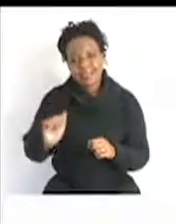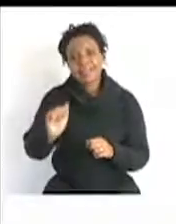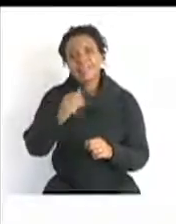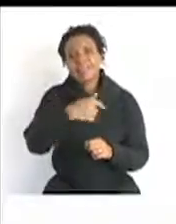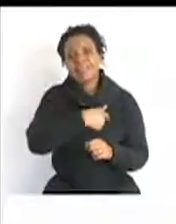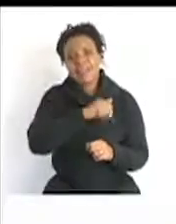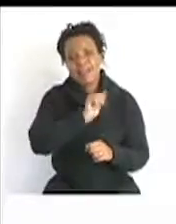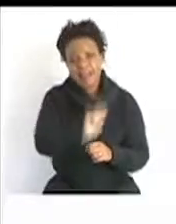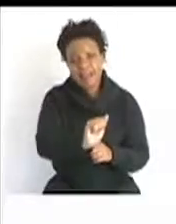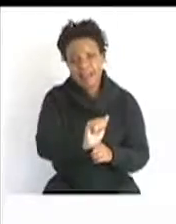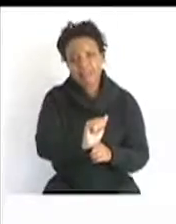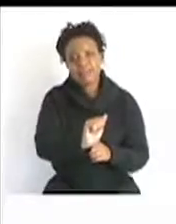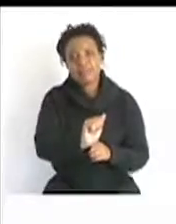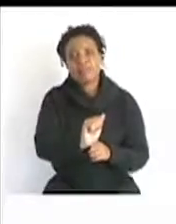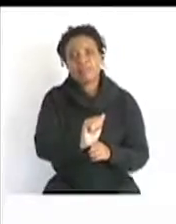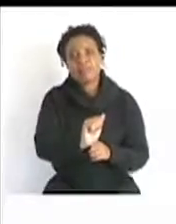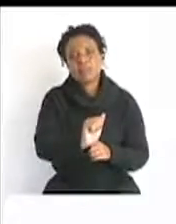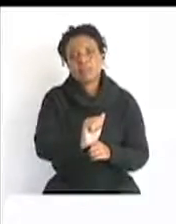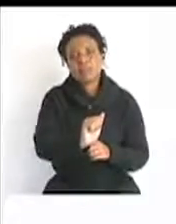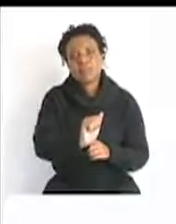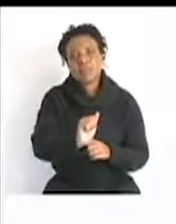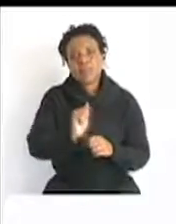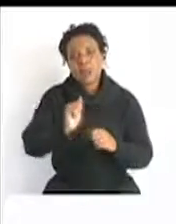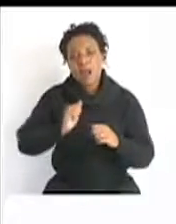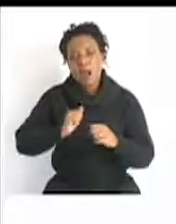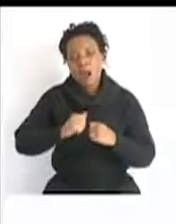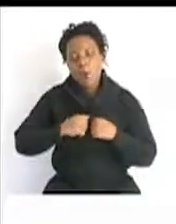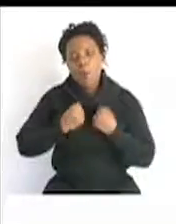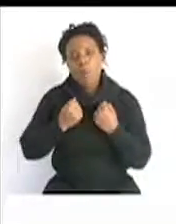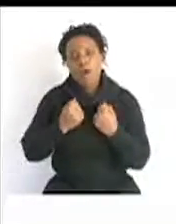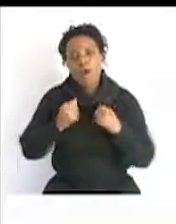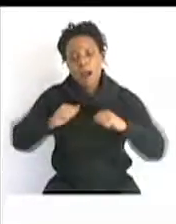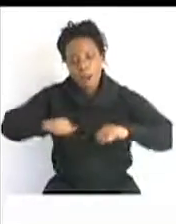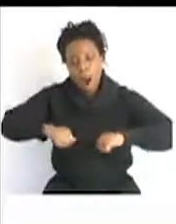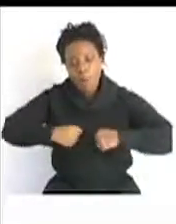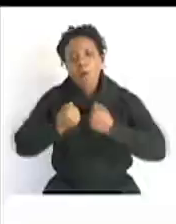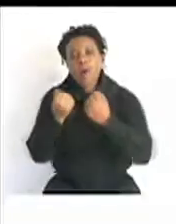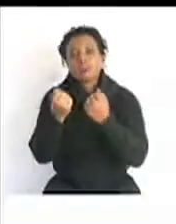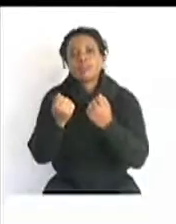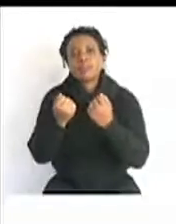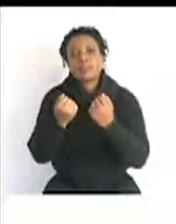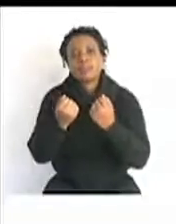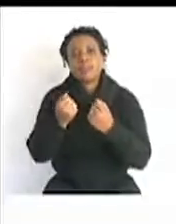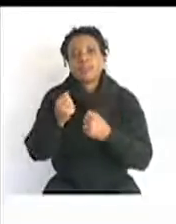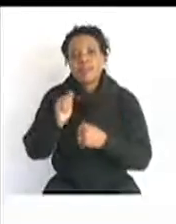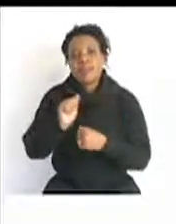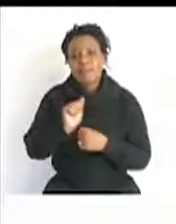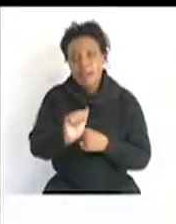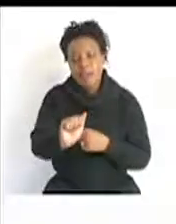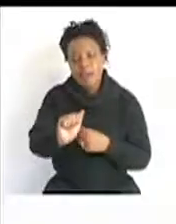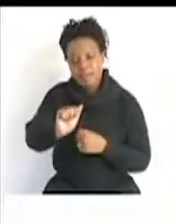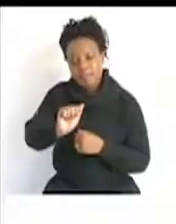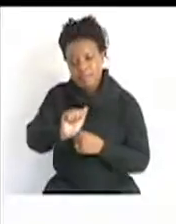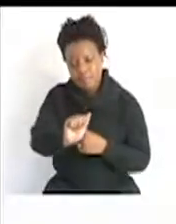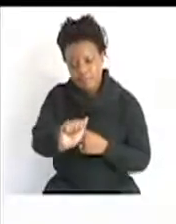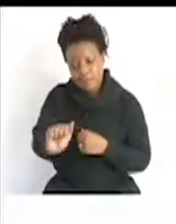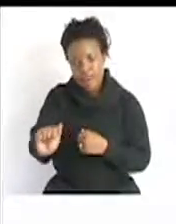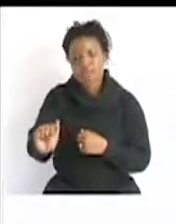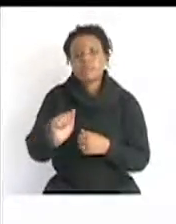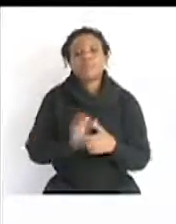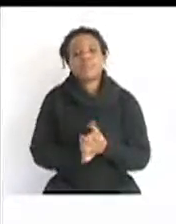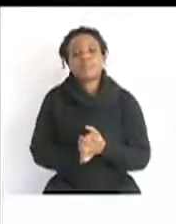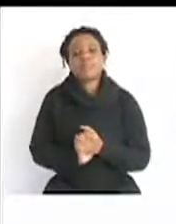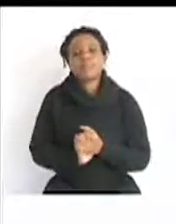her, hers, our, ours, the, theirs. And when we